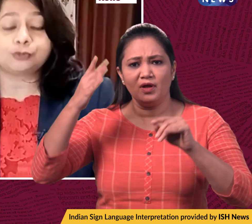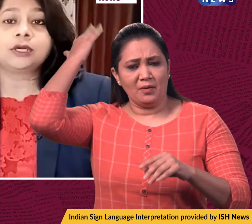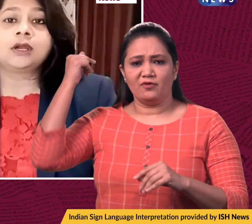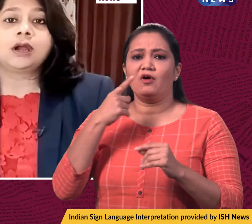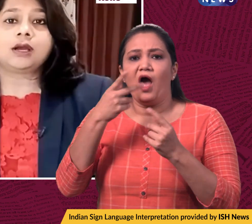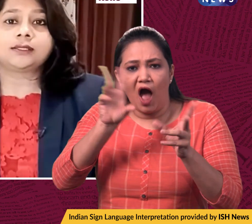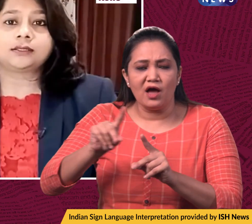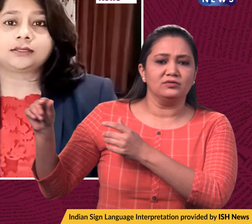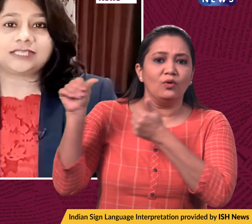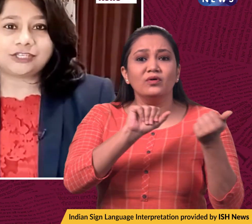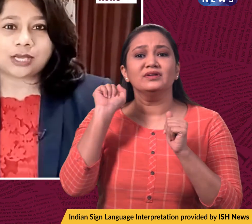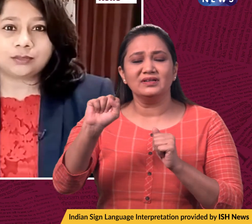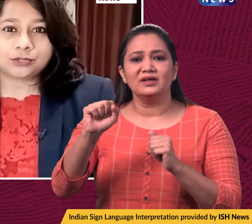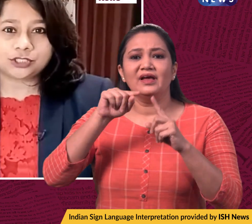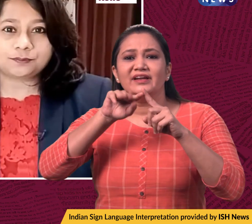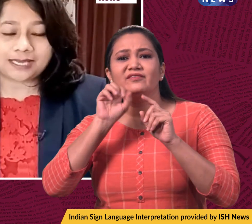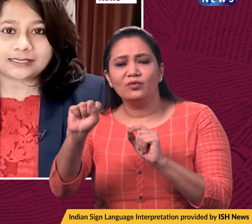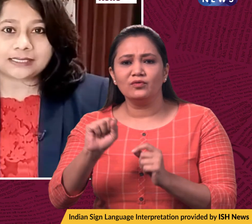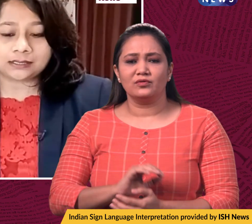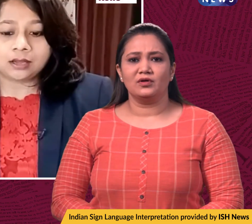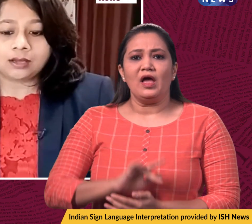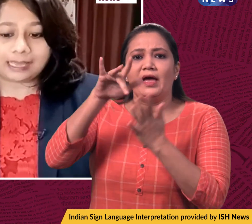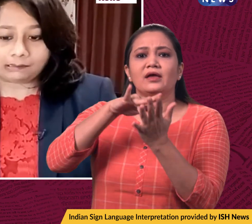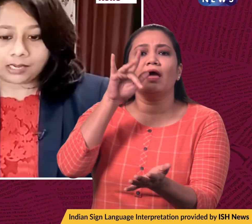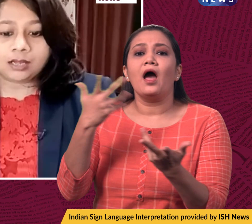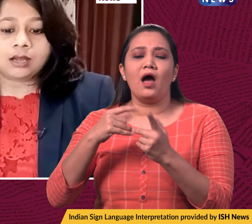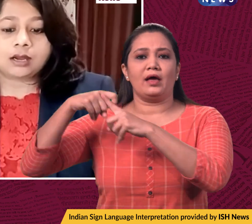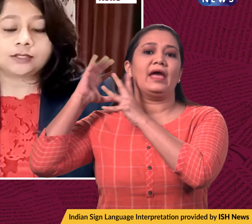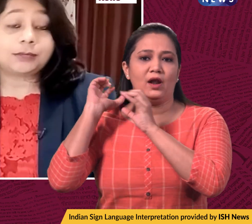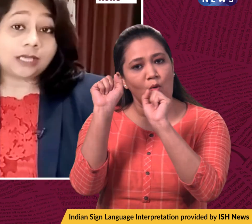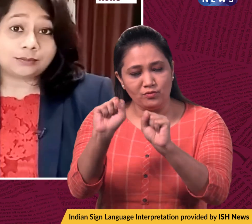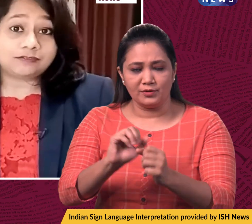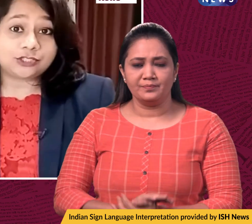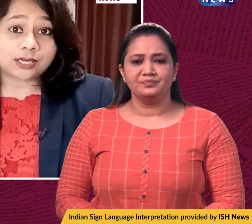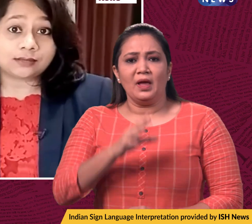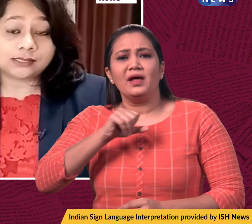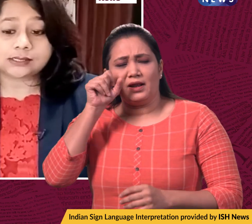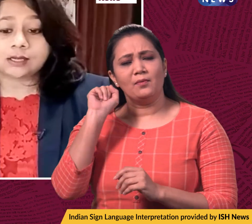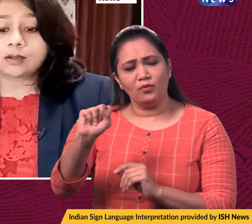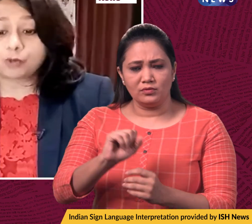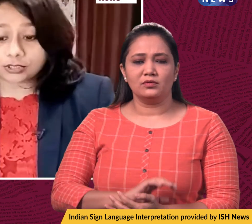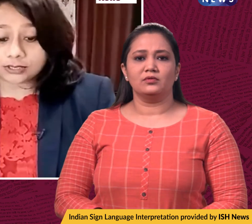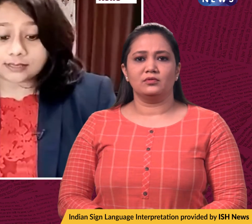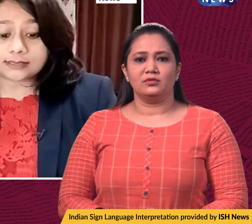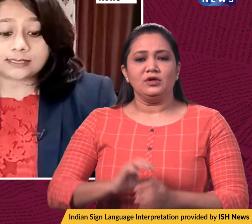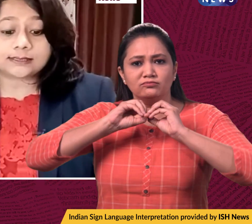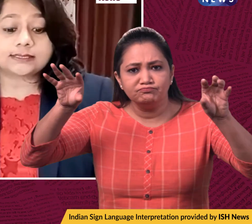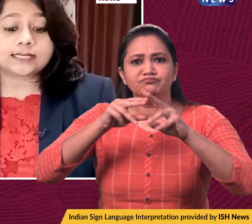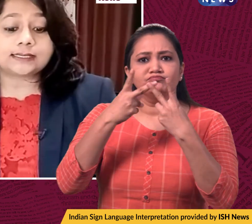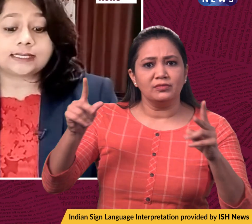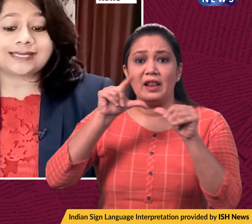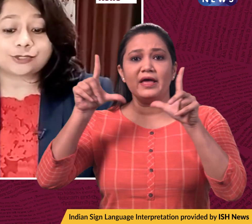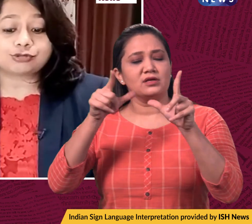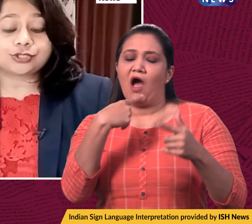to renew the TV channel, which is based in Kerala, the Malayalam TV channel's broadcast